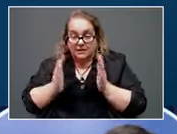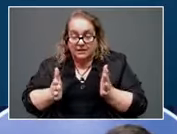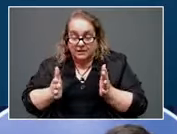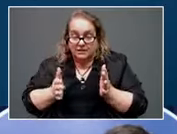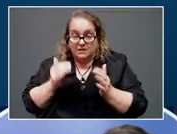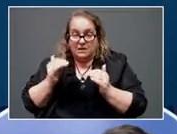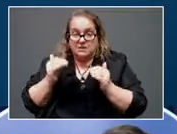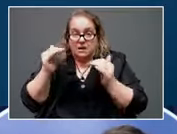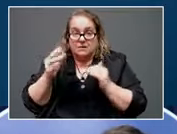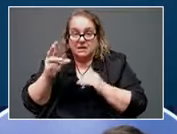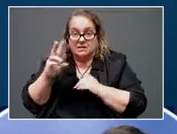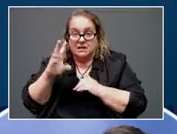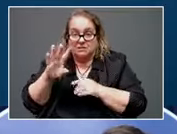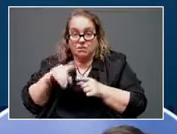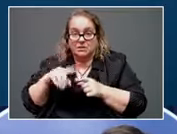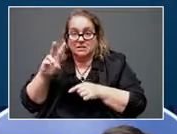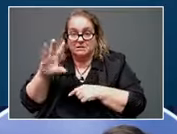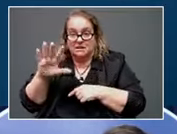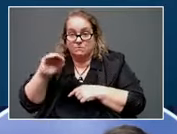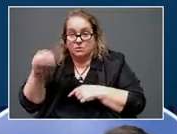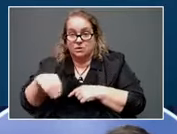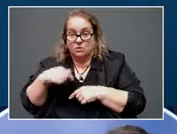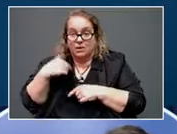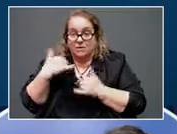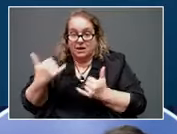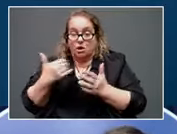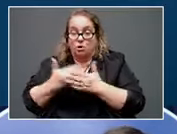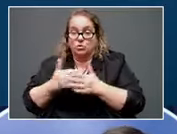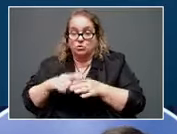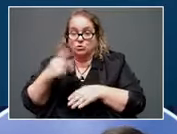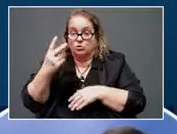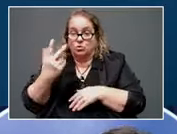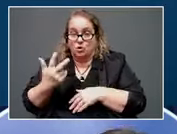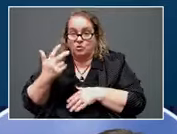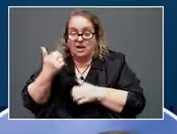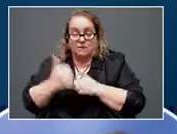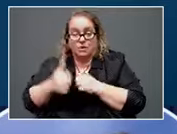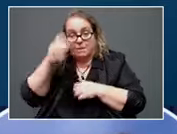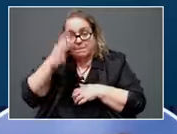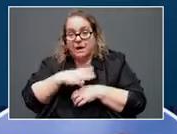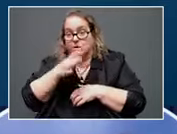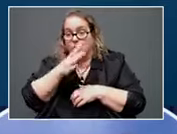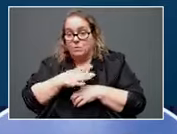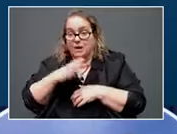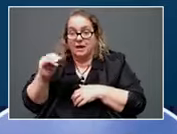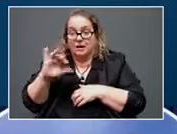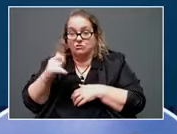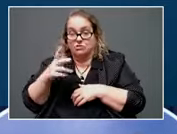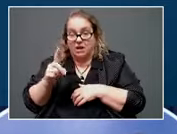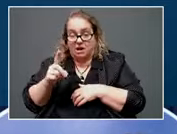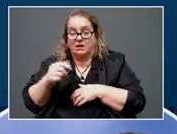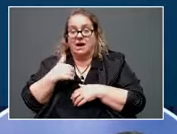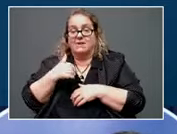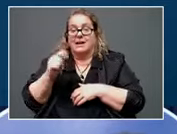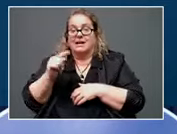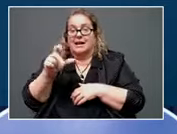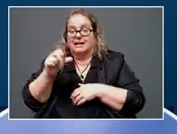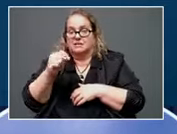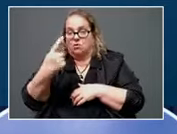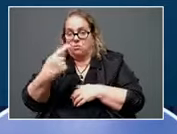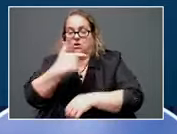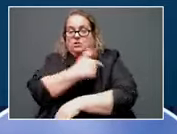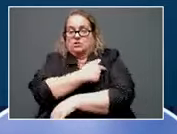to 65%. We are now close to 2/3 of every man, woman, and child in the Commonwealth having at least one shot. And then, James, if you want to